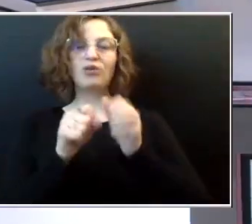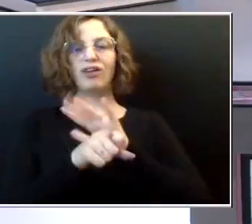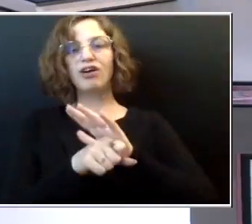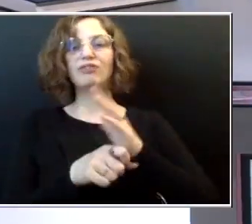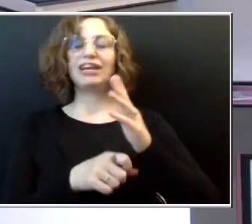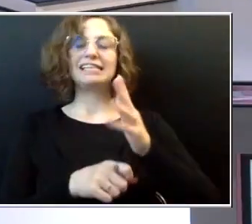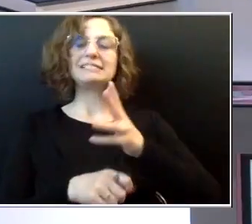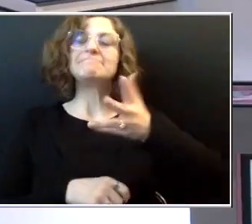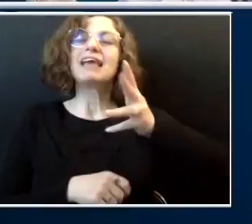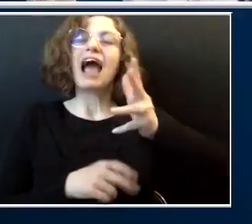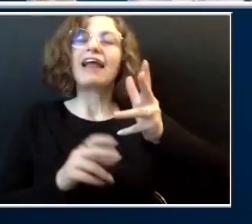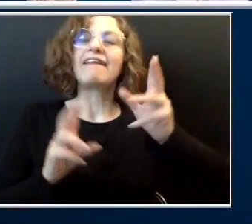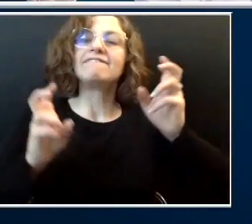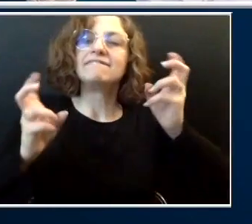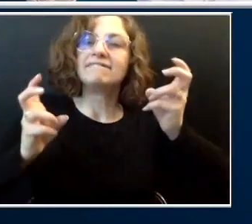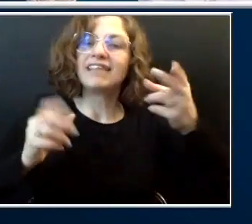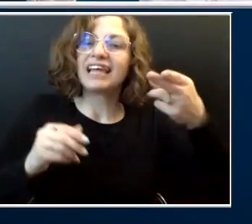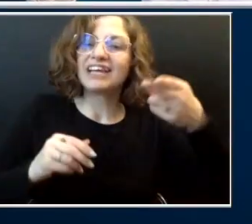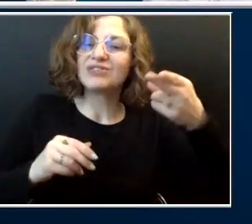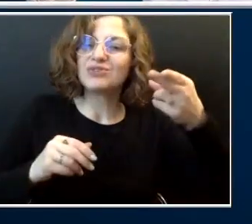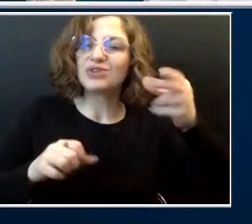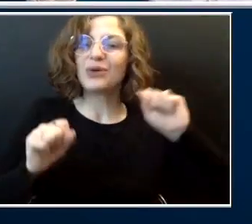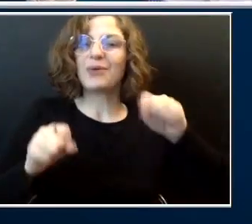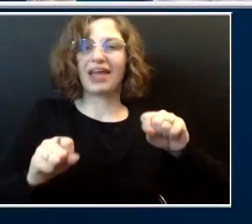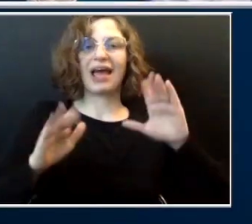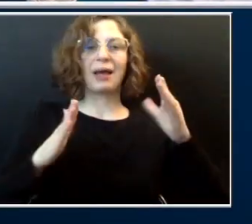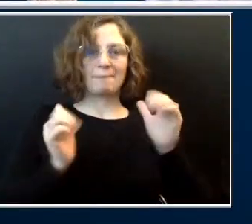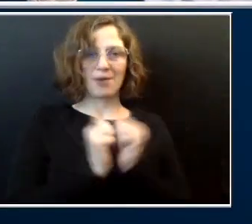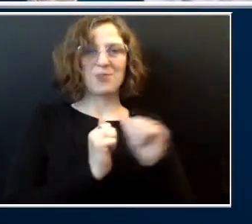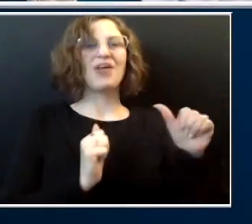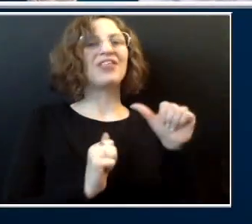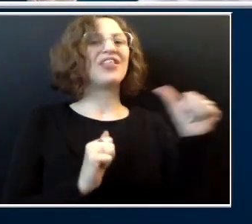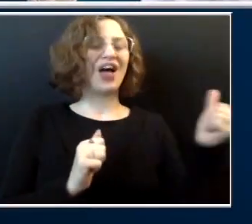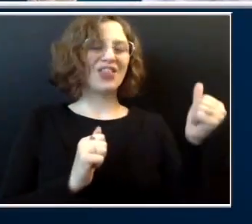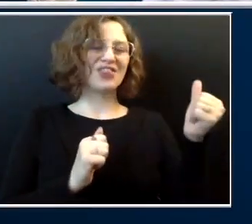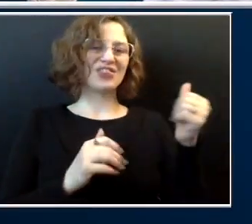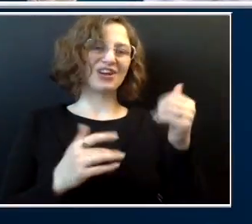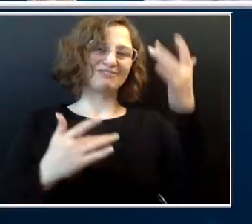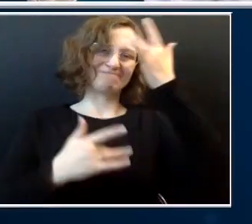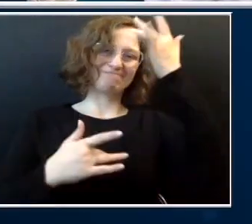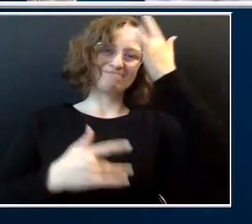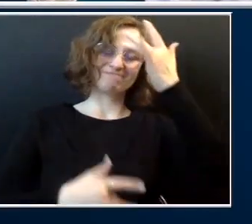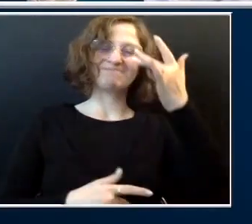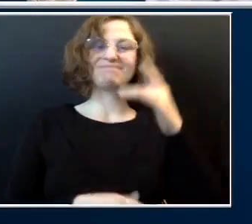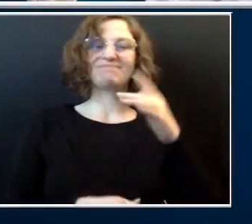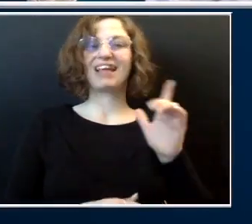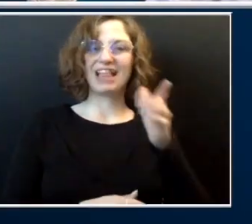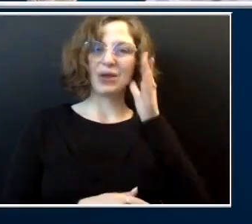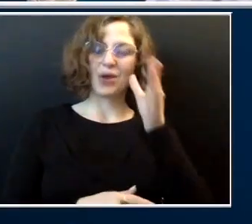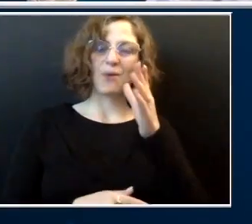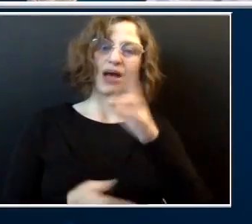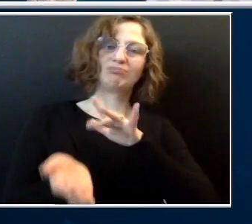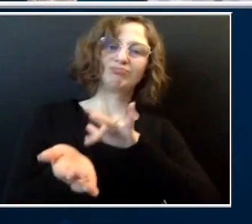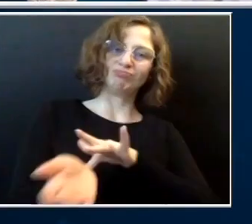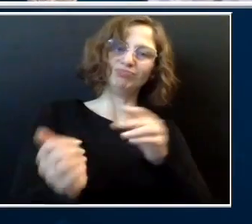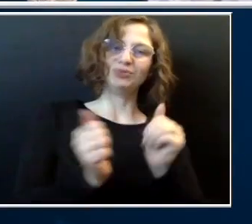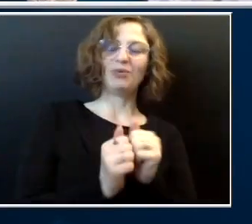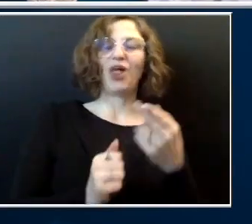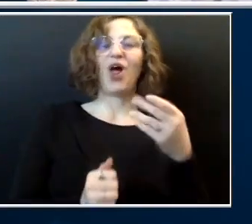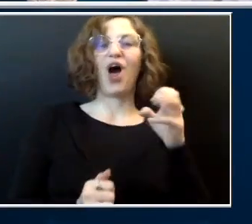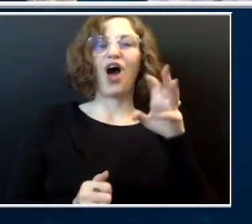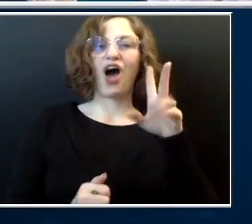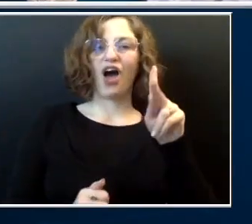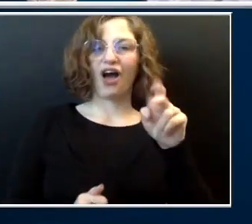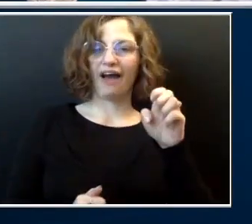historical events. Now, a little later, we're going to check in with Dr. Dana Hawkinson. But Hawkeye, I know you're down in Olathe this morning. Thank you for joining us. You're rounding. You're